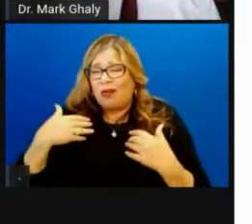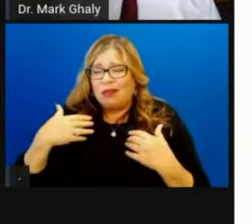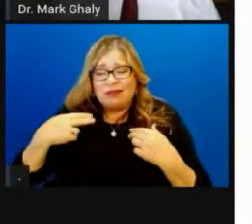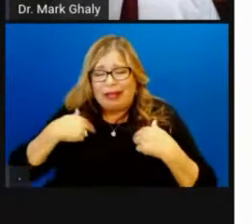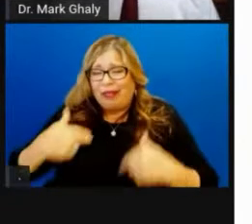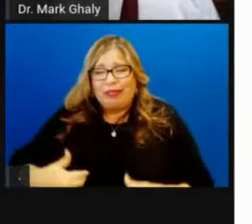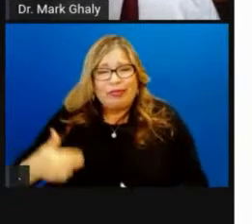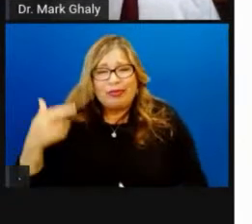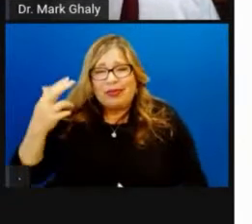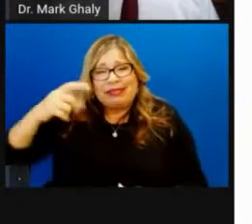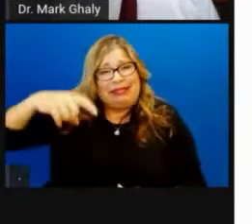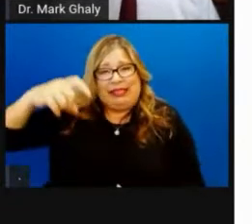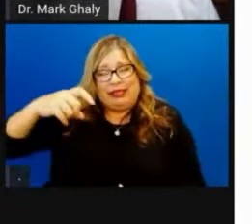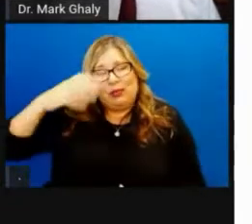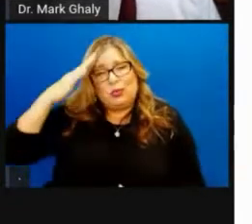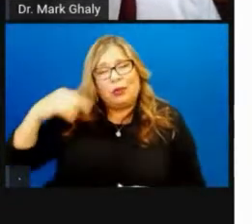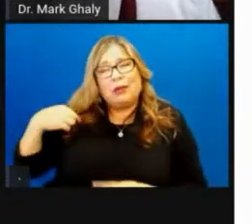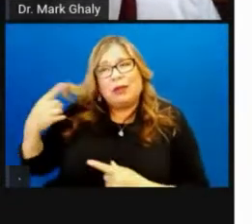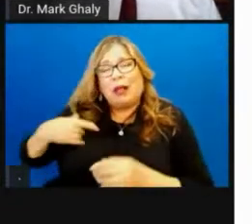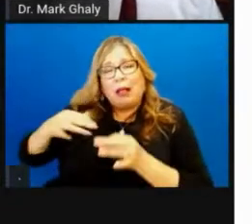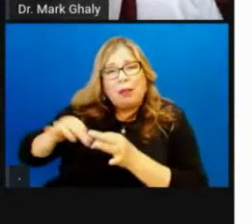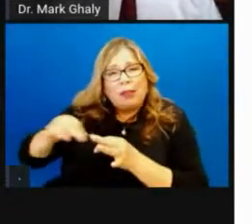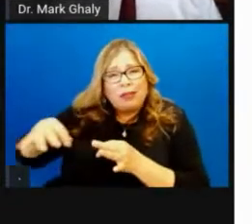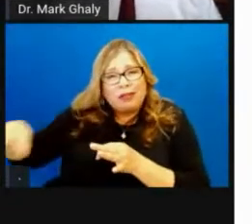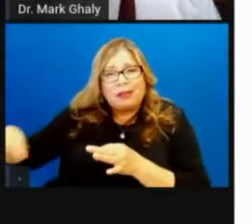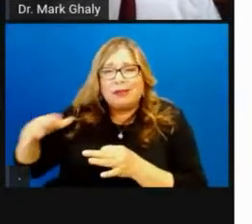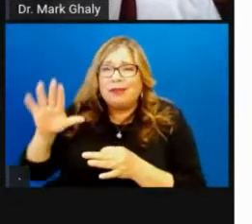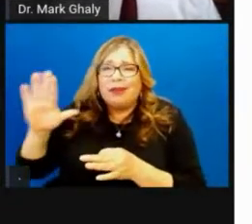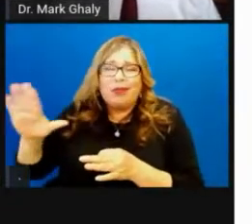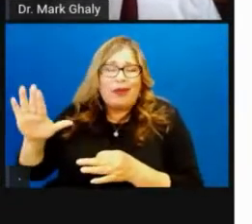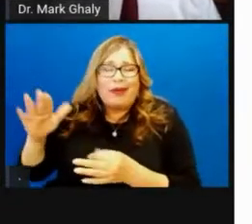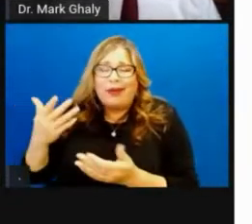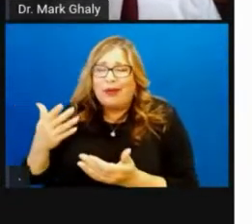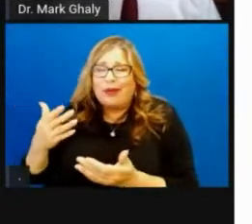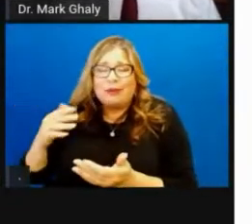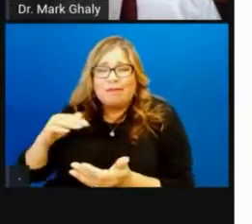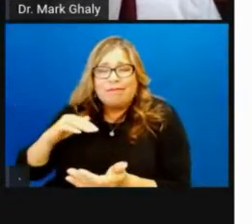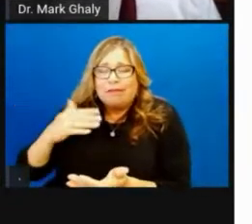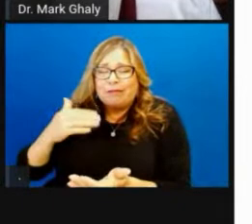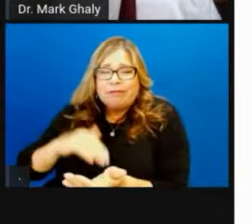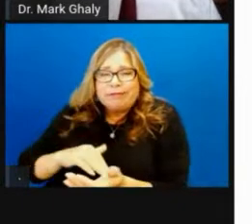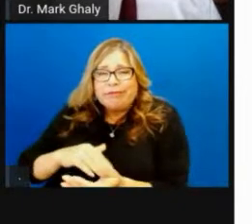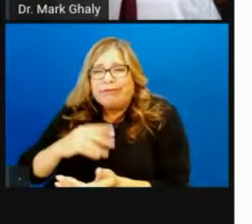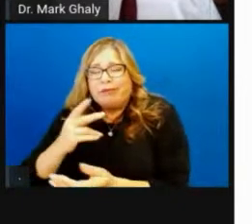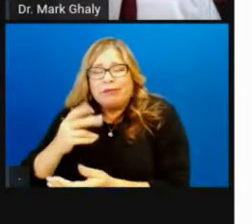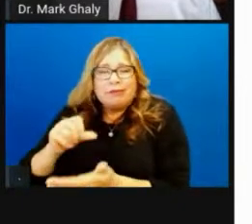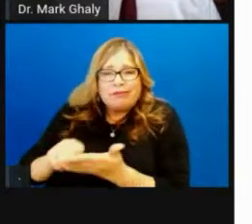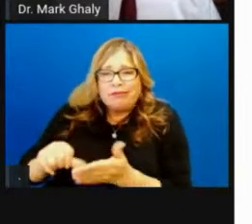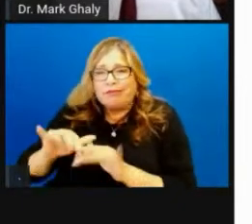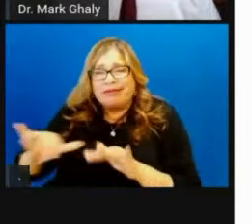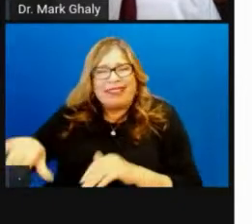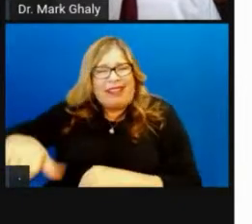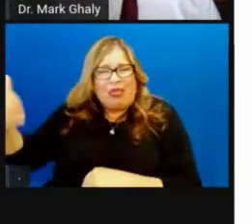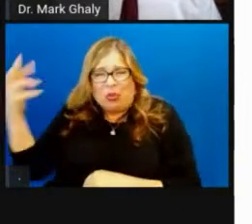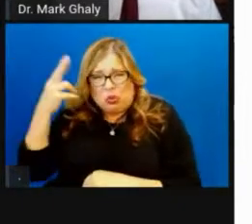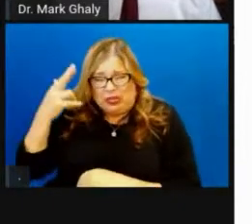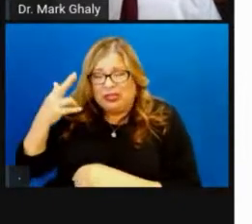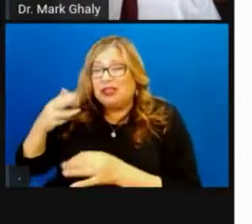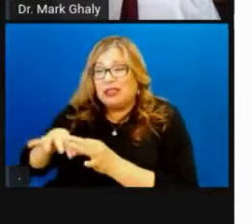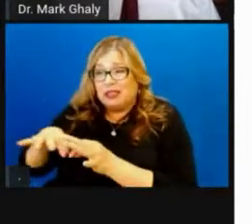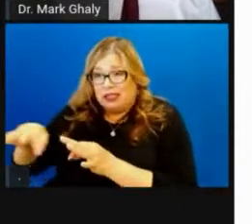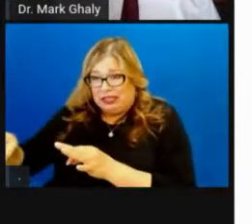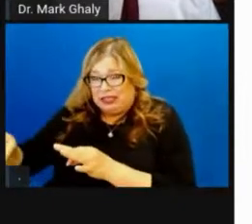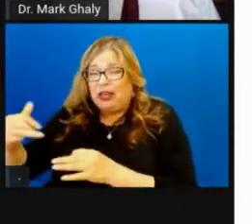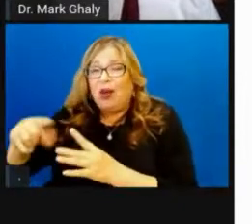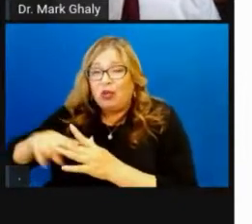2 years of many people not necessarily accessing the care that they needed. And now having to seek hospital level